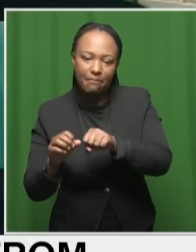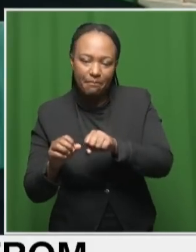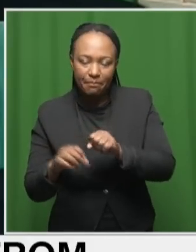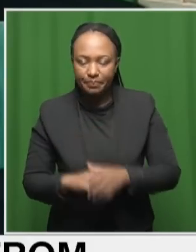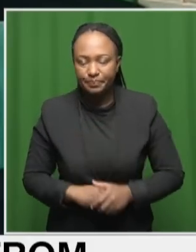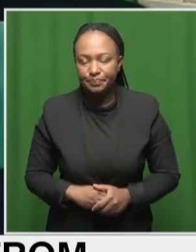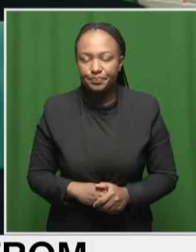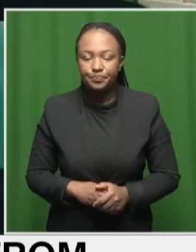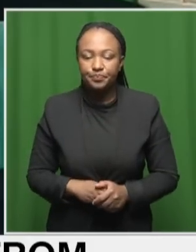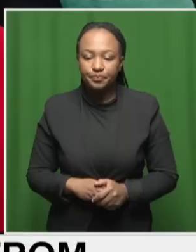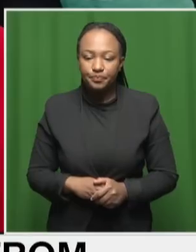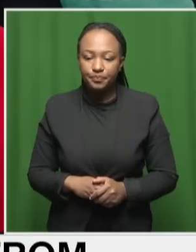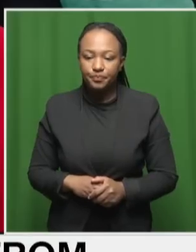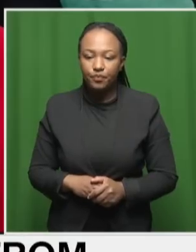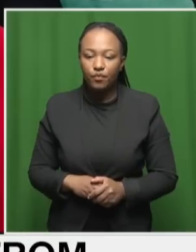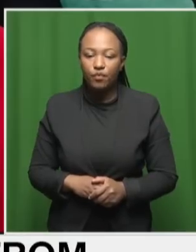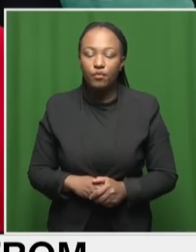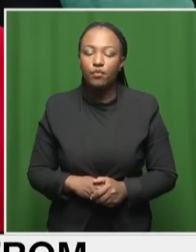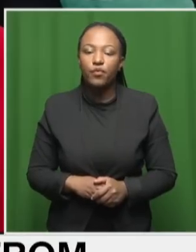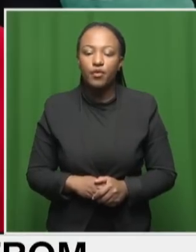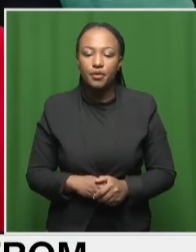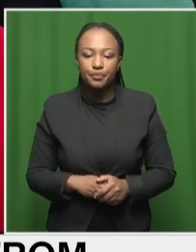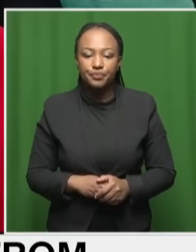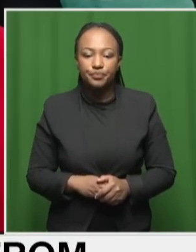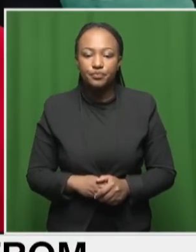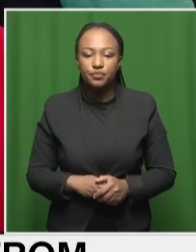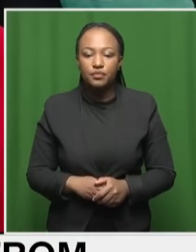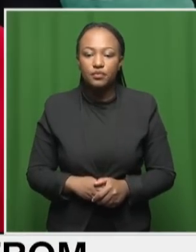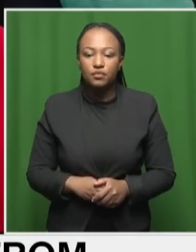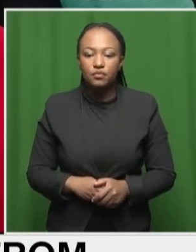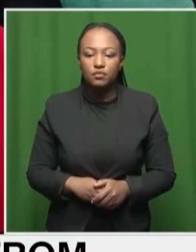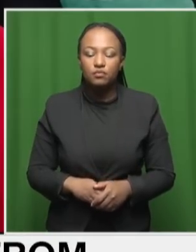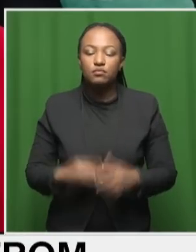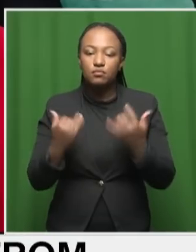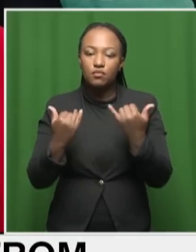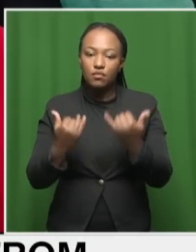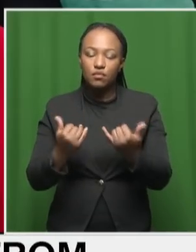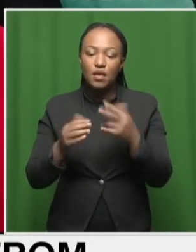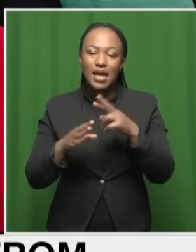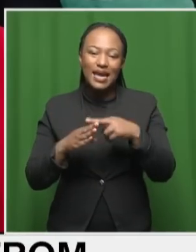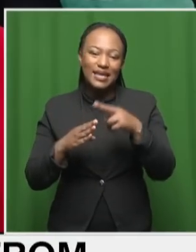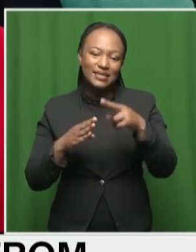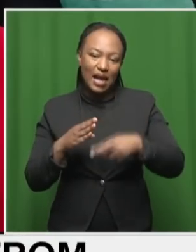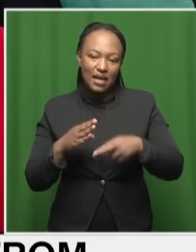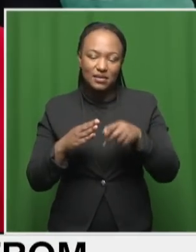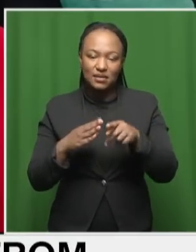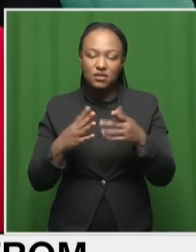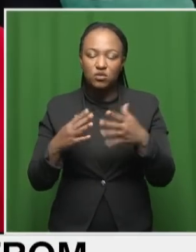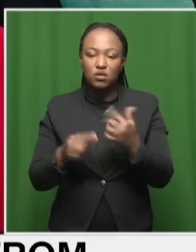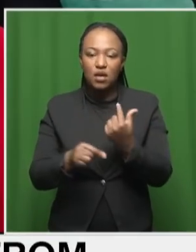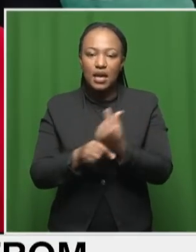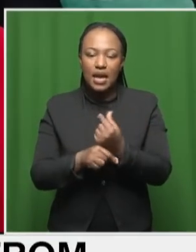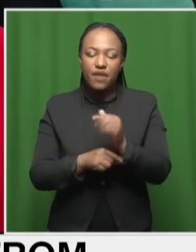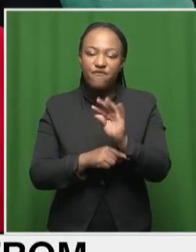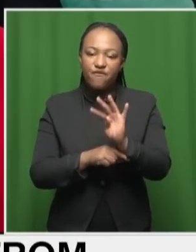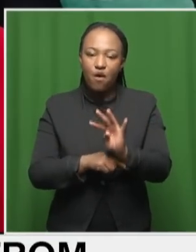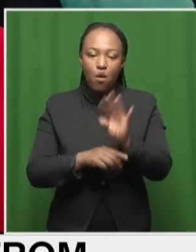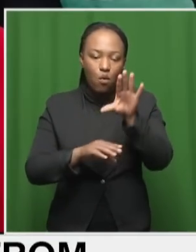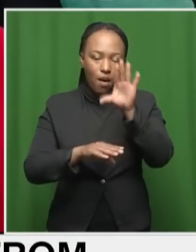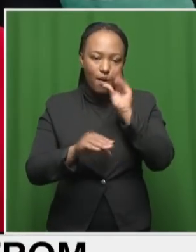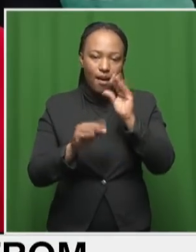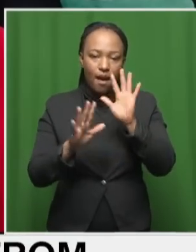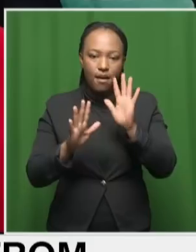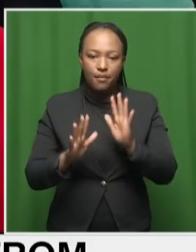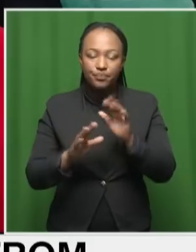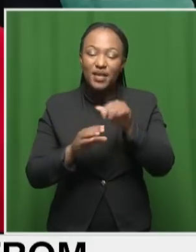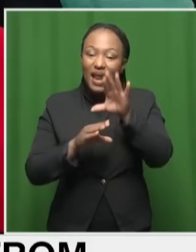lost. And then, if we look a little closer at what these results tell us, so you have grade 4 learners who were assessed